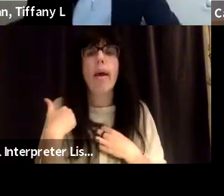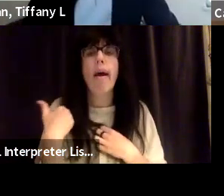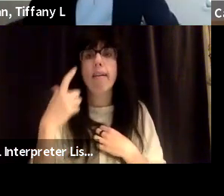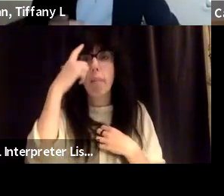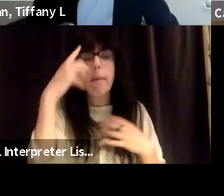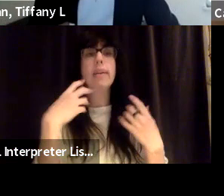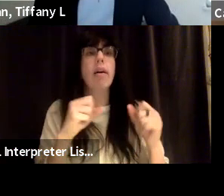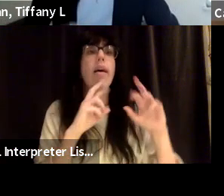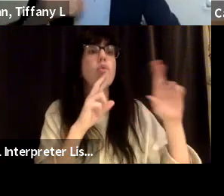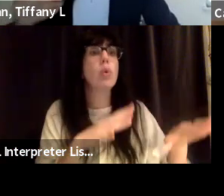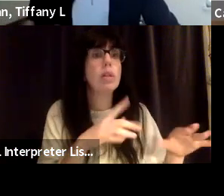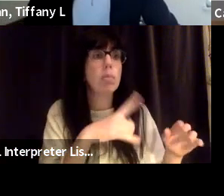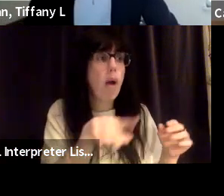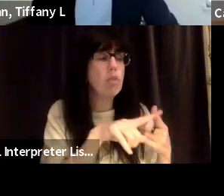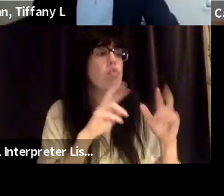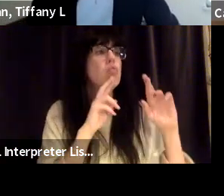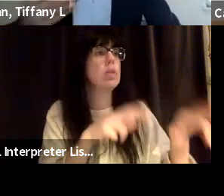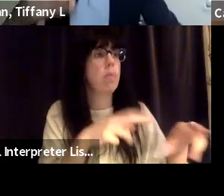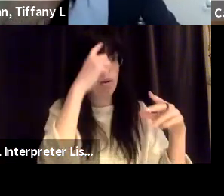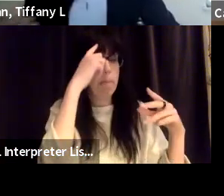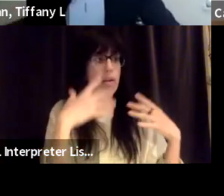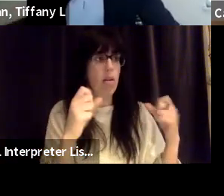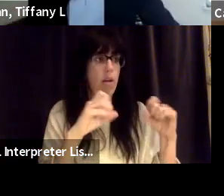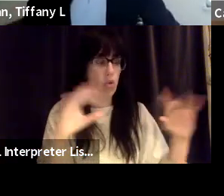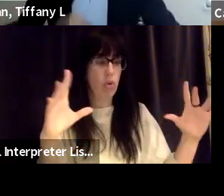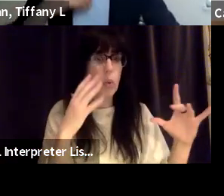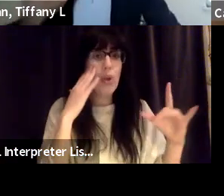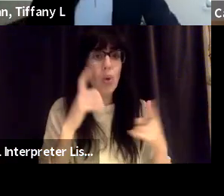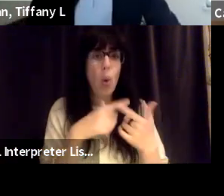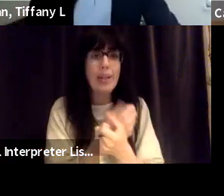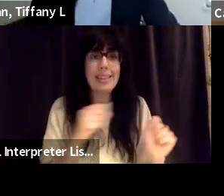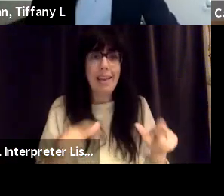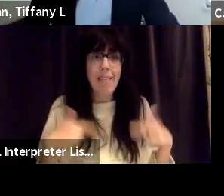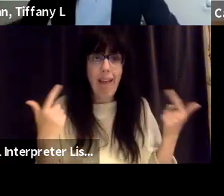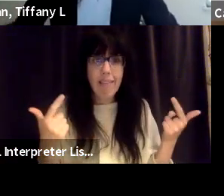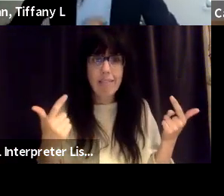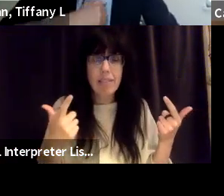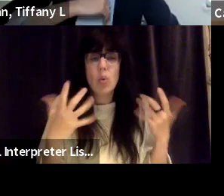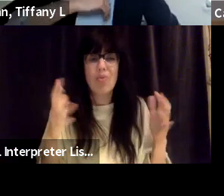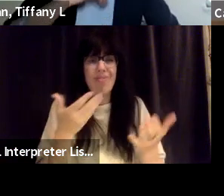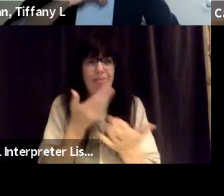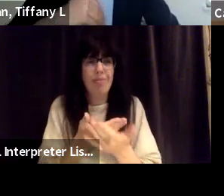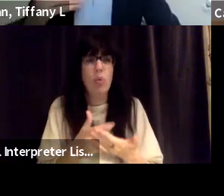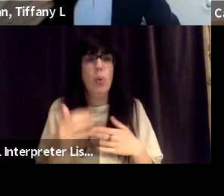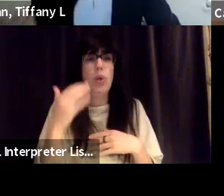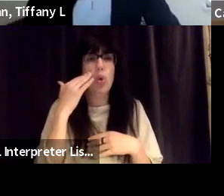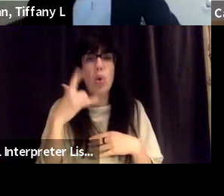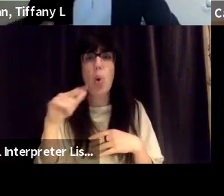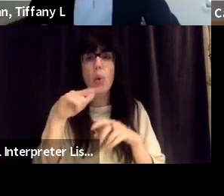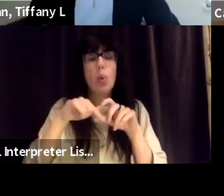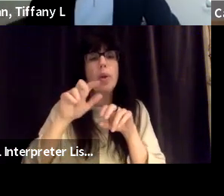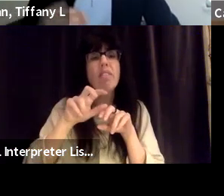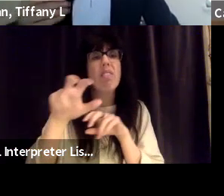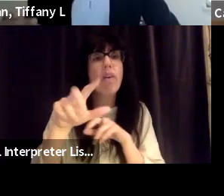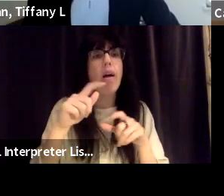health responders responding to people in mental health crisis, we save lives. When we know that when we fund violent